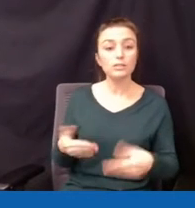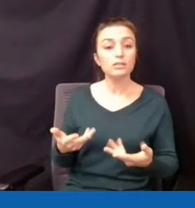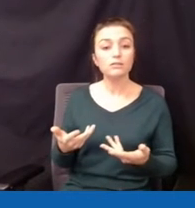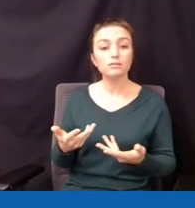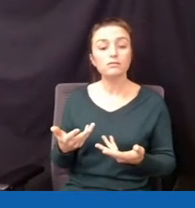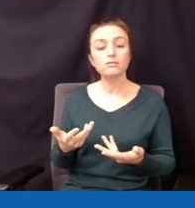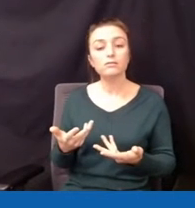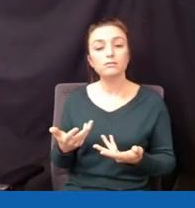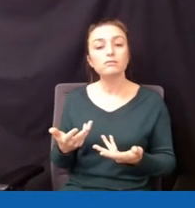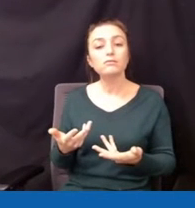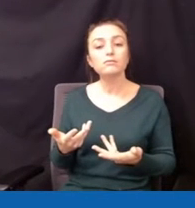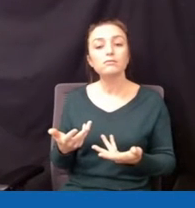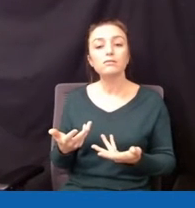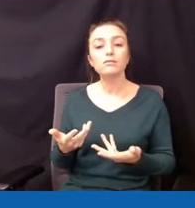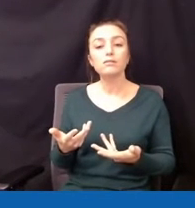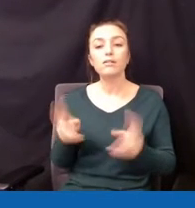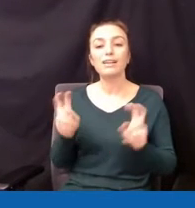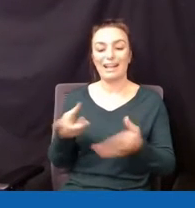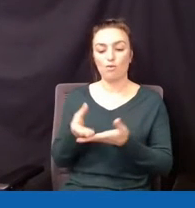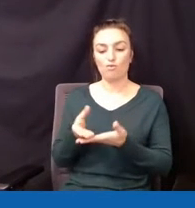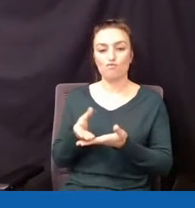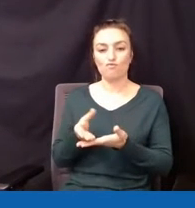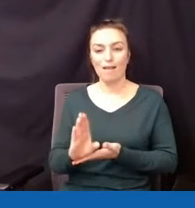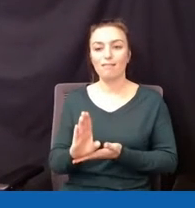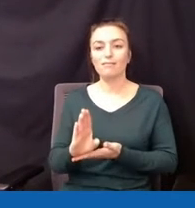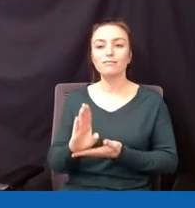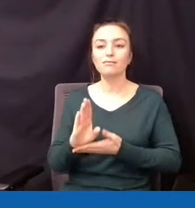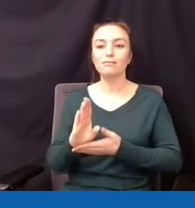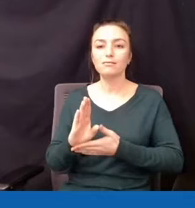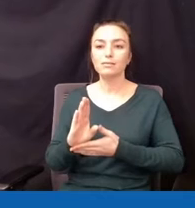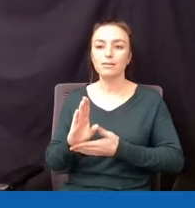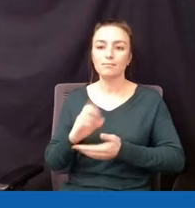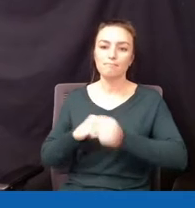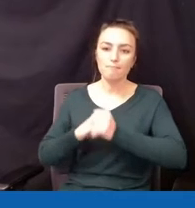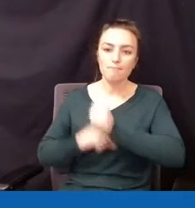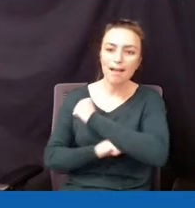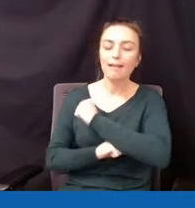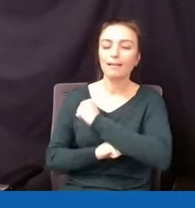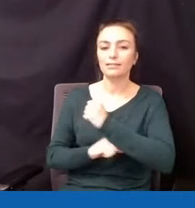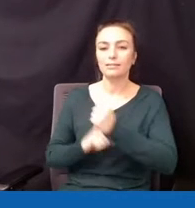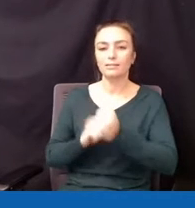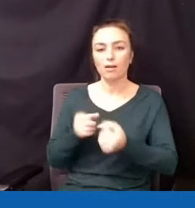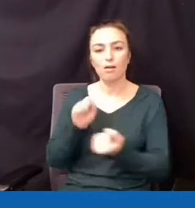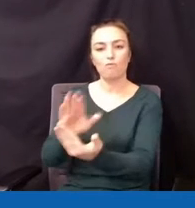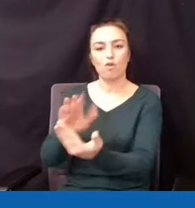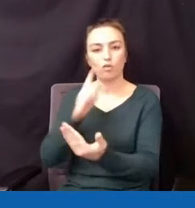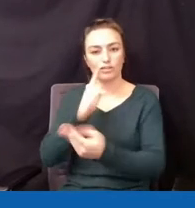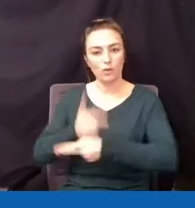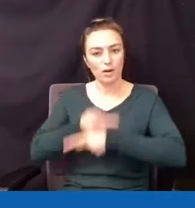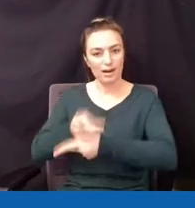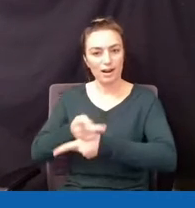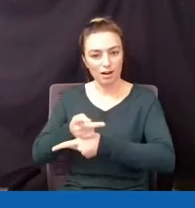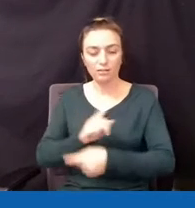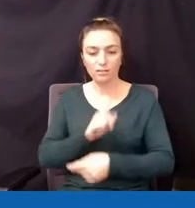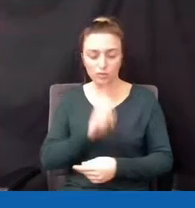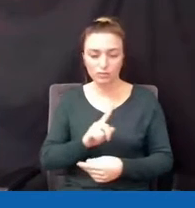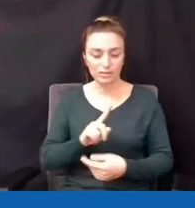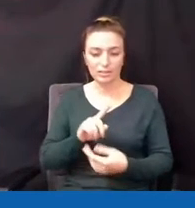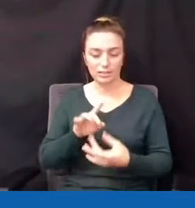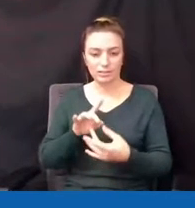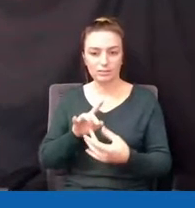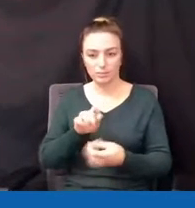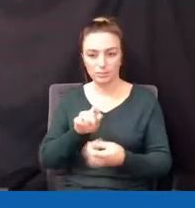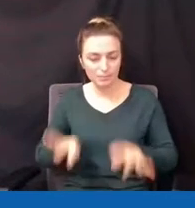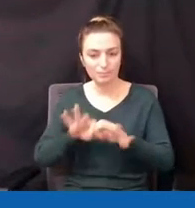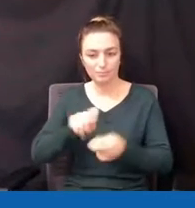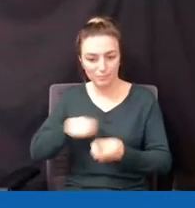a rights-based approach to care, which certainly comes into play when we're talking about mental health equity. Can